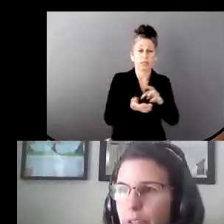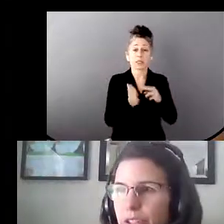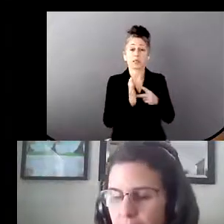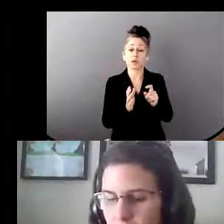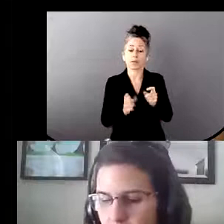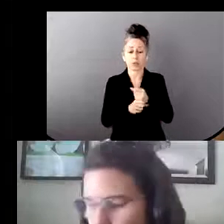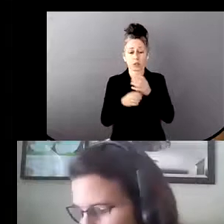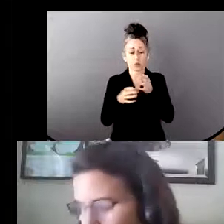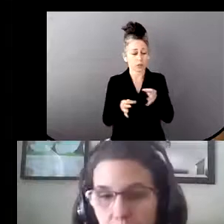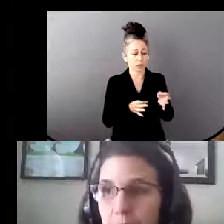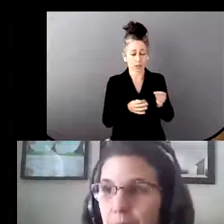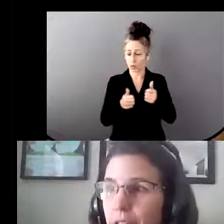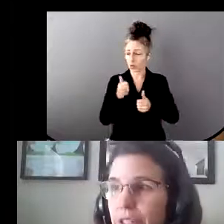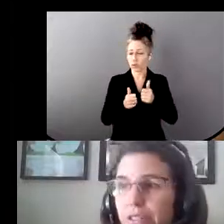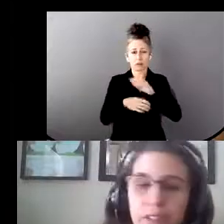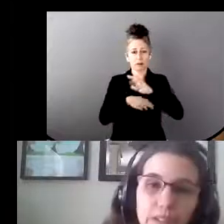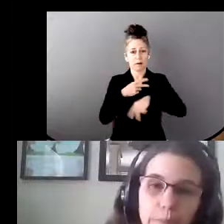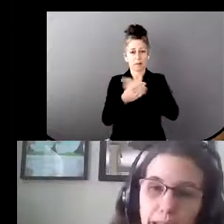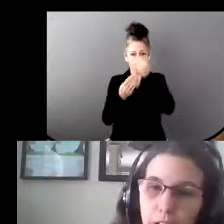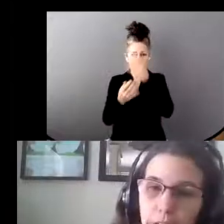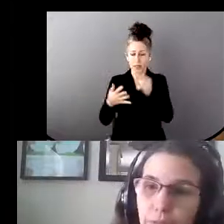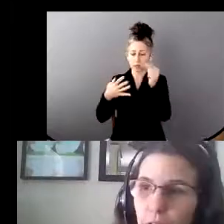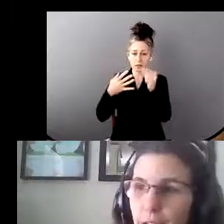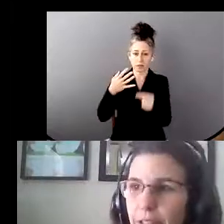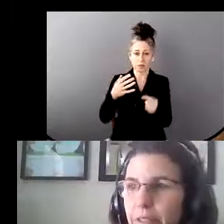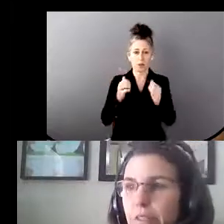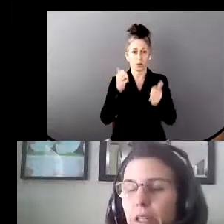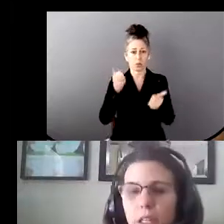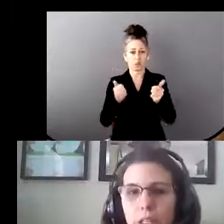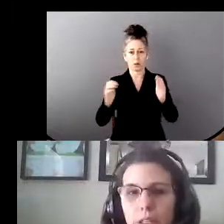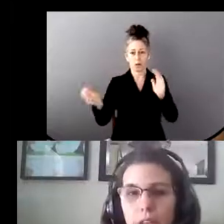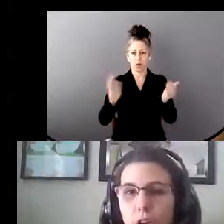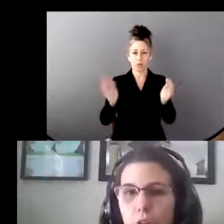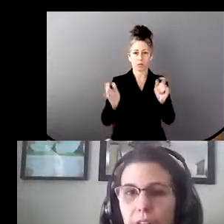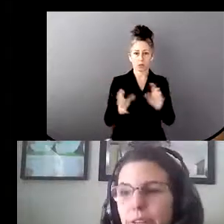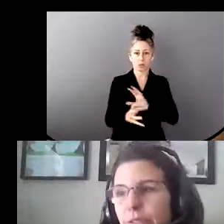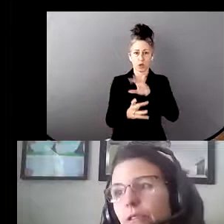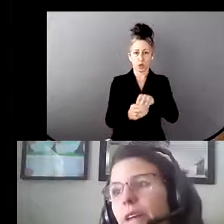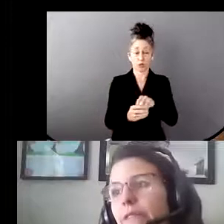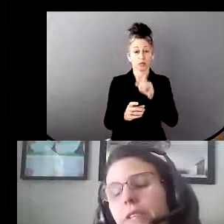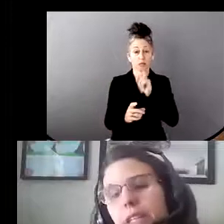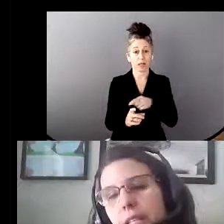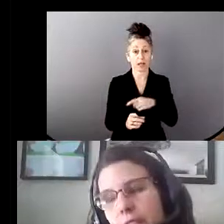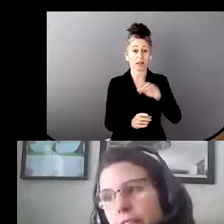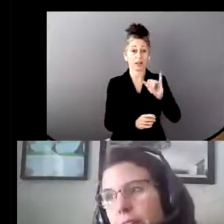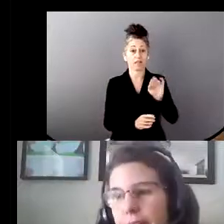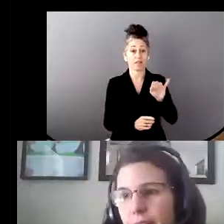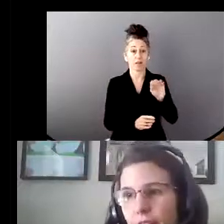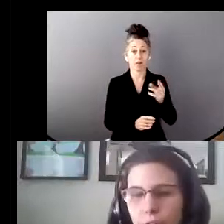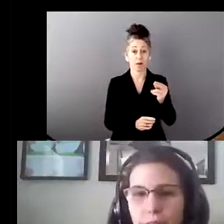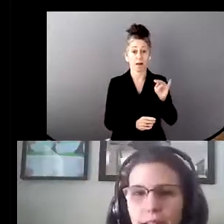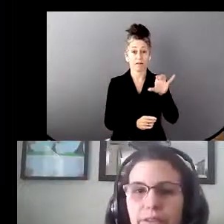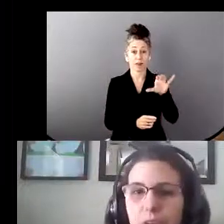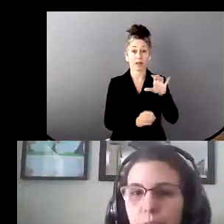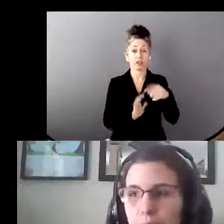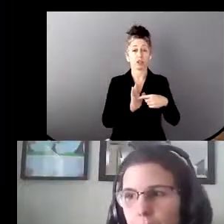about which data and which comparisons to display in our infographics. The goal of an infographic is to illustrate a data